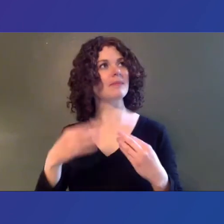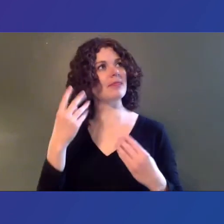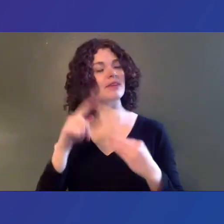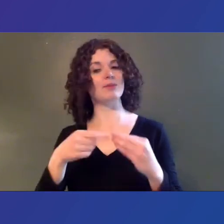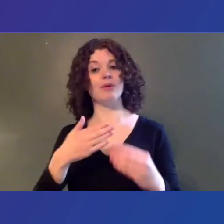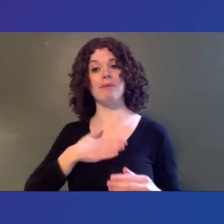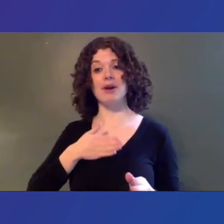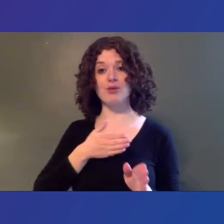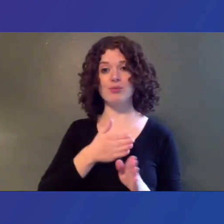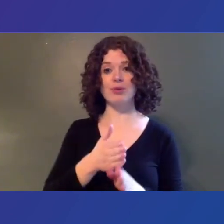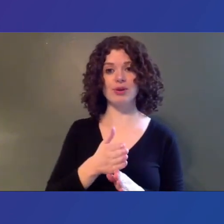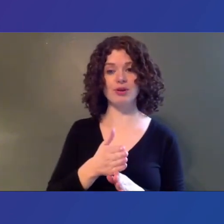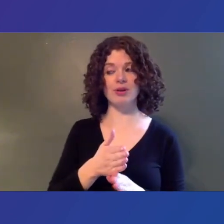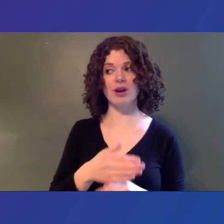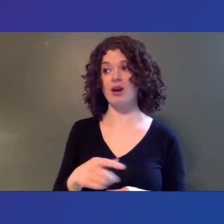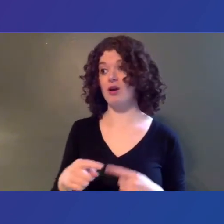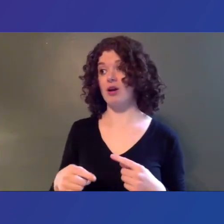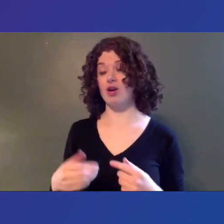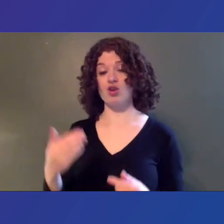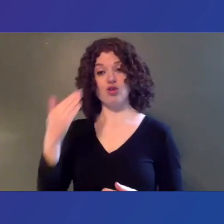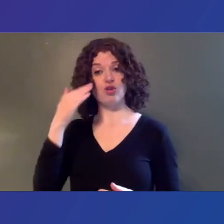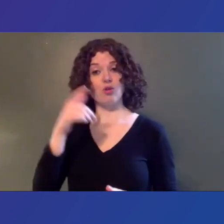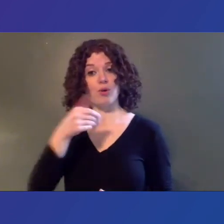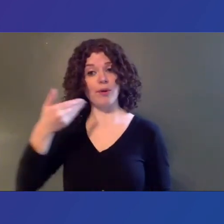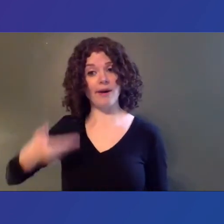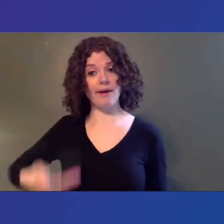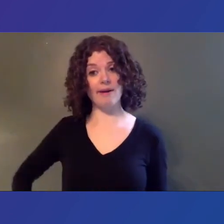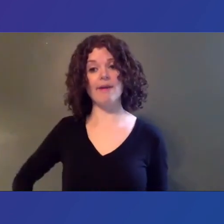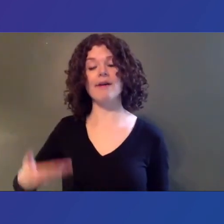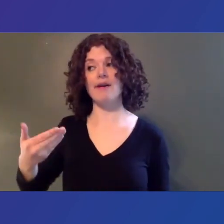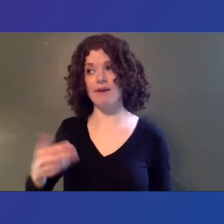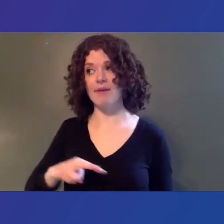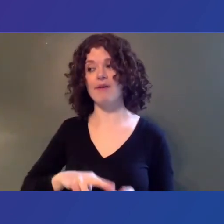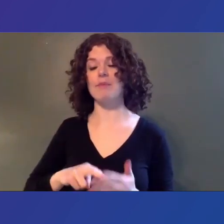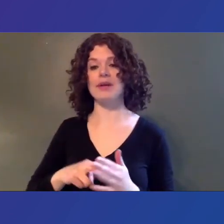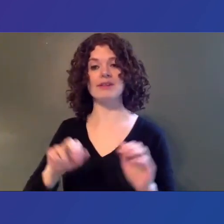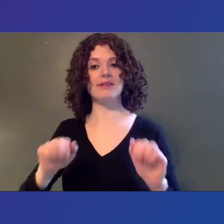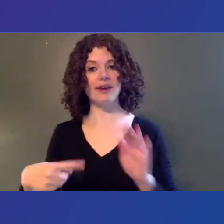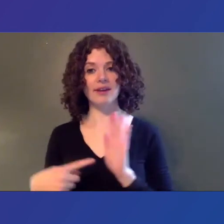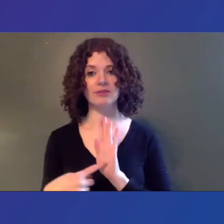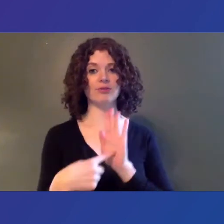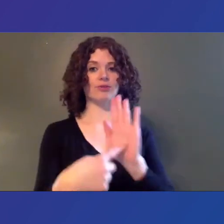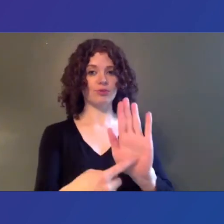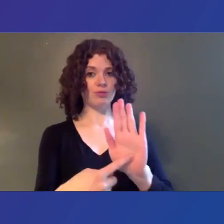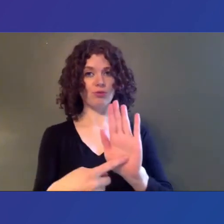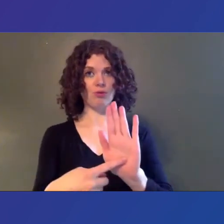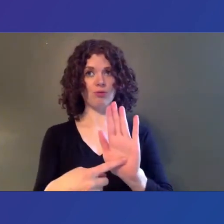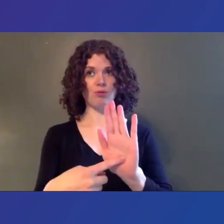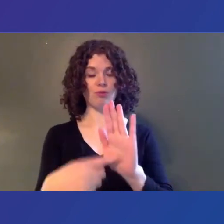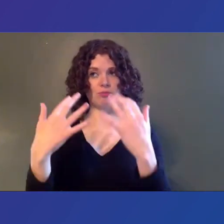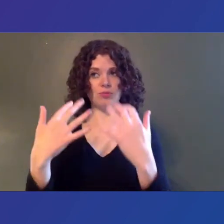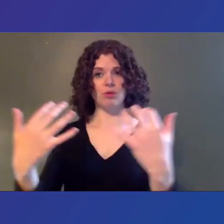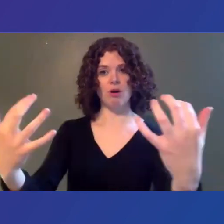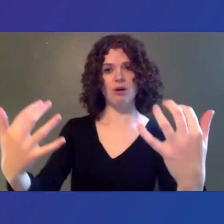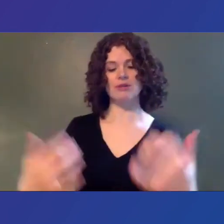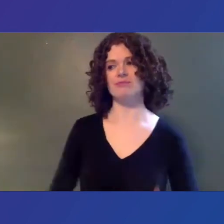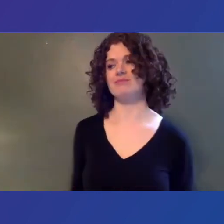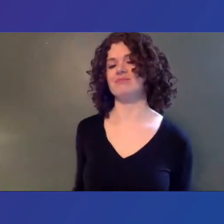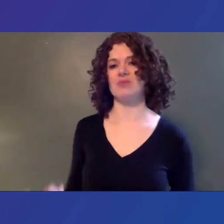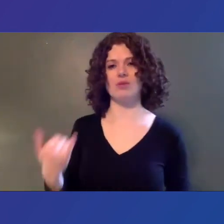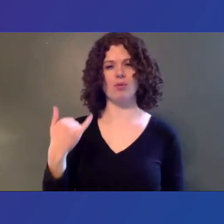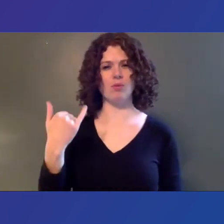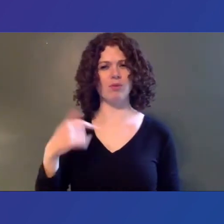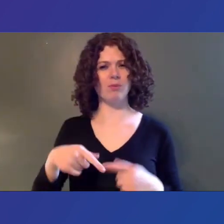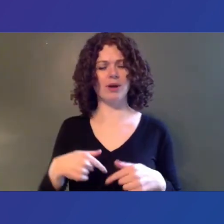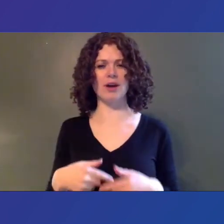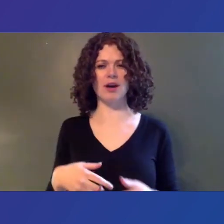are is the only way I can be able to present myself to the world in a true, sitting in my truth. And therefore that